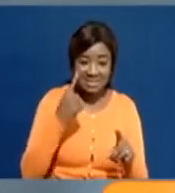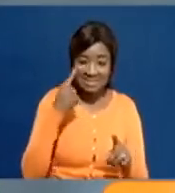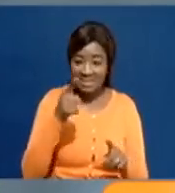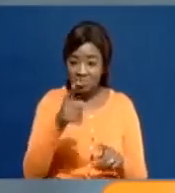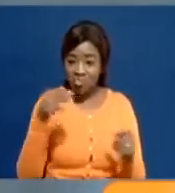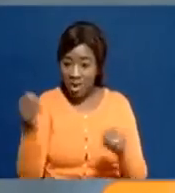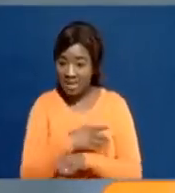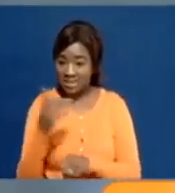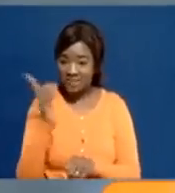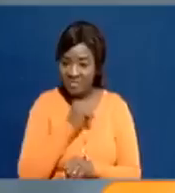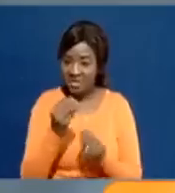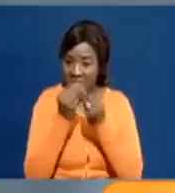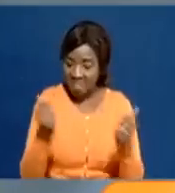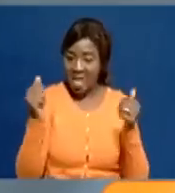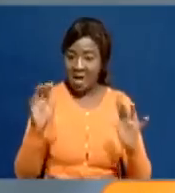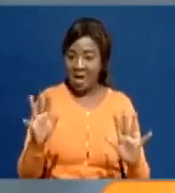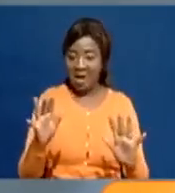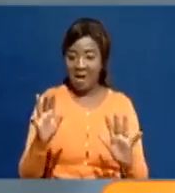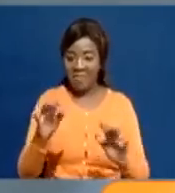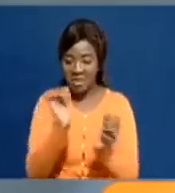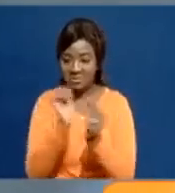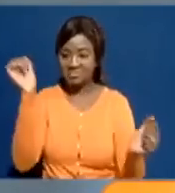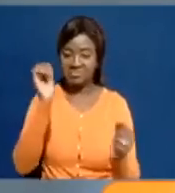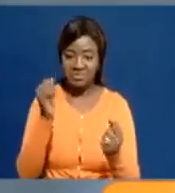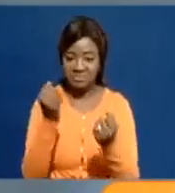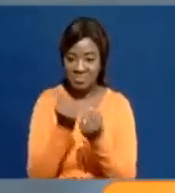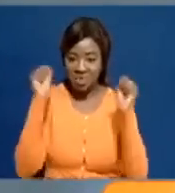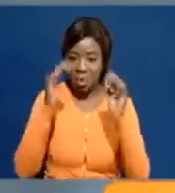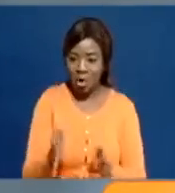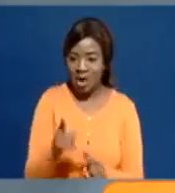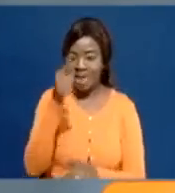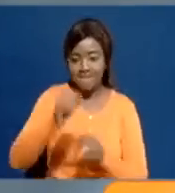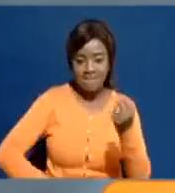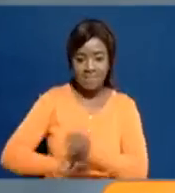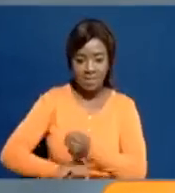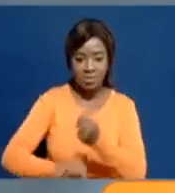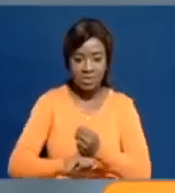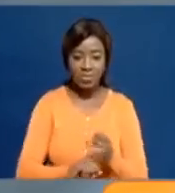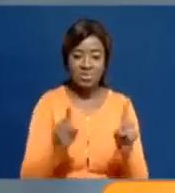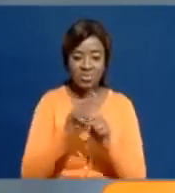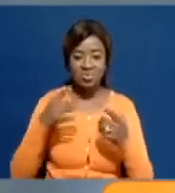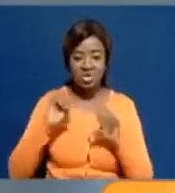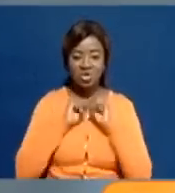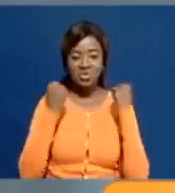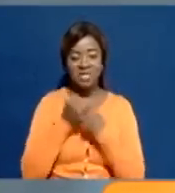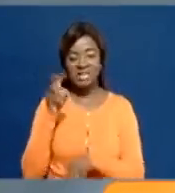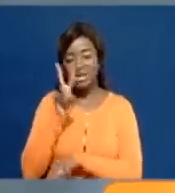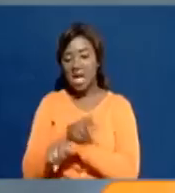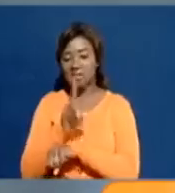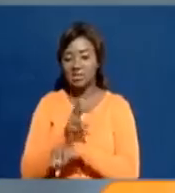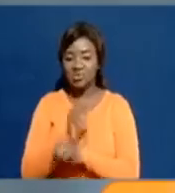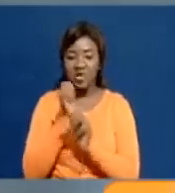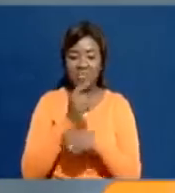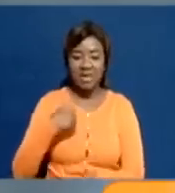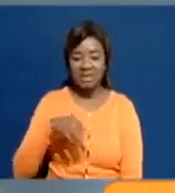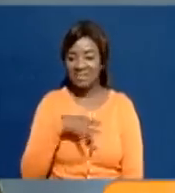silent. Now, we have a tendency of fear. The stereotype and stigma associated with cancer makes us tiptoe around cancer